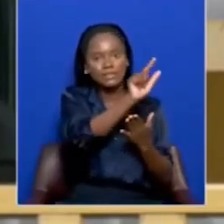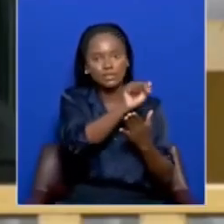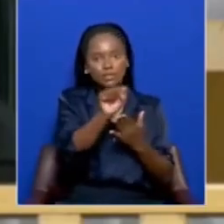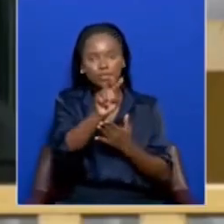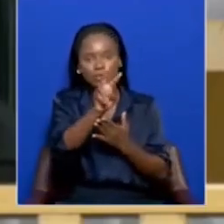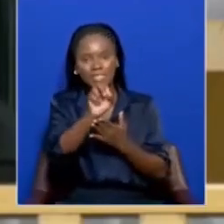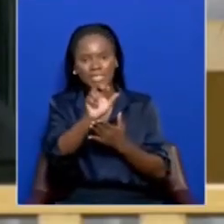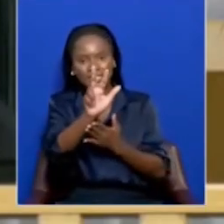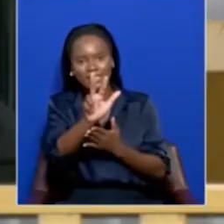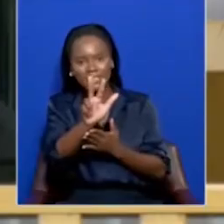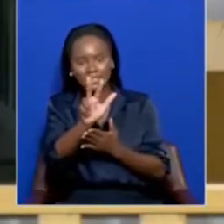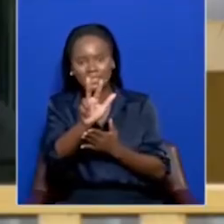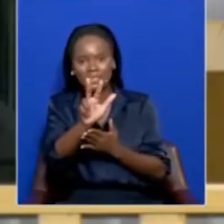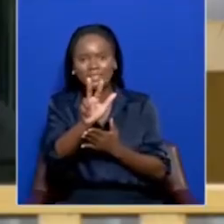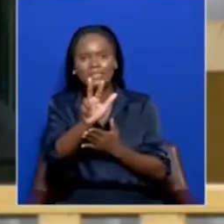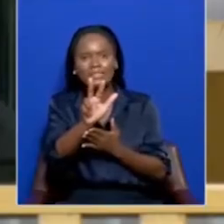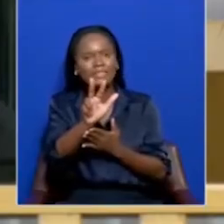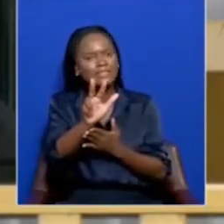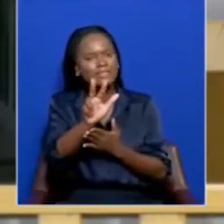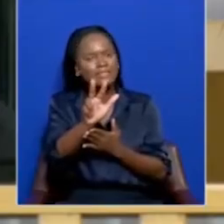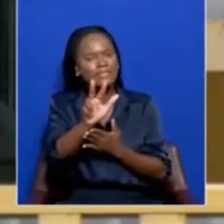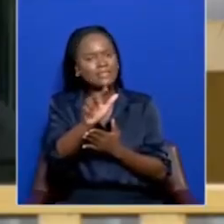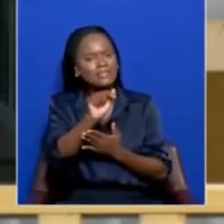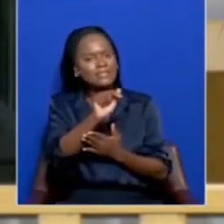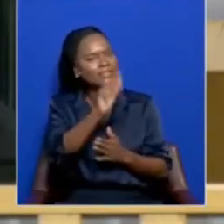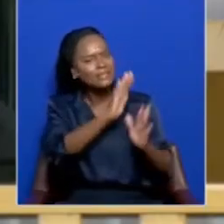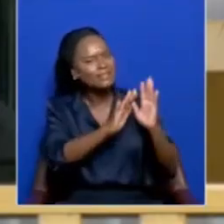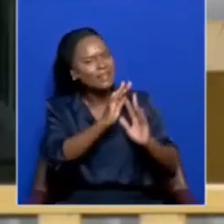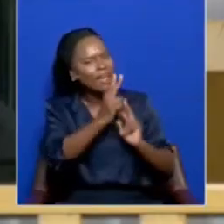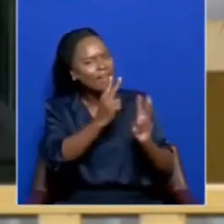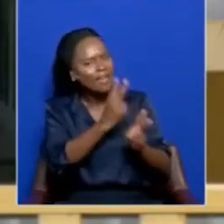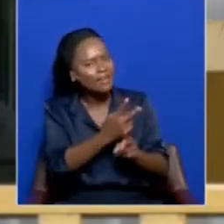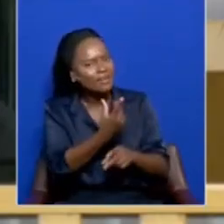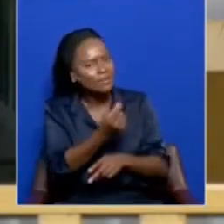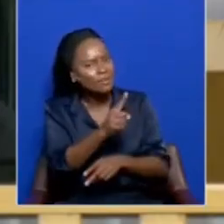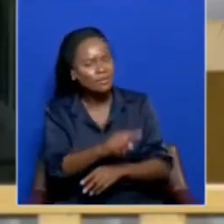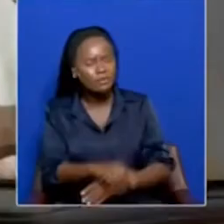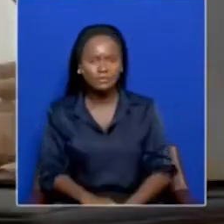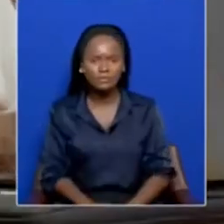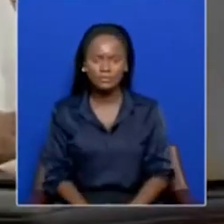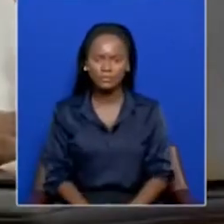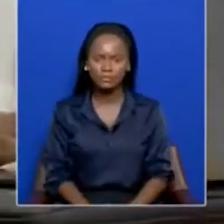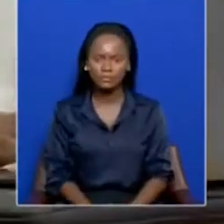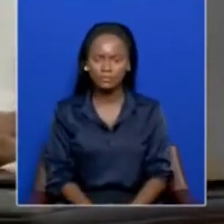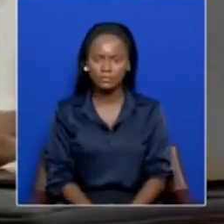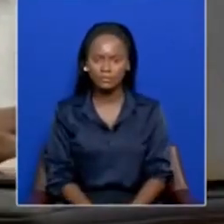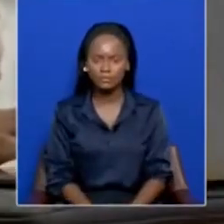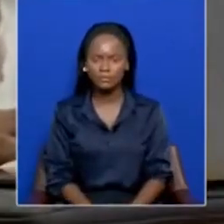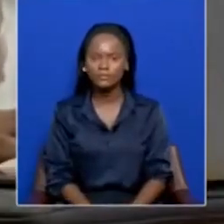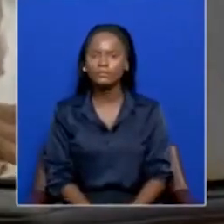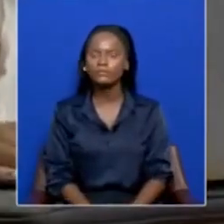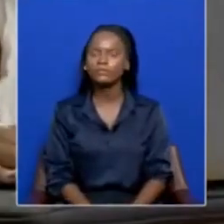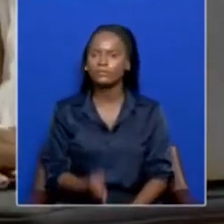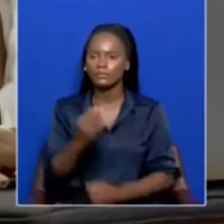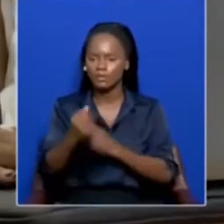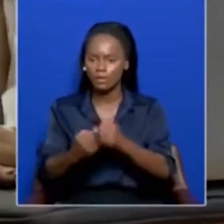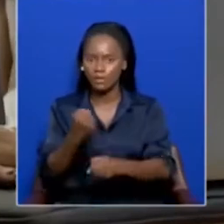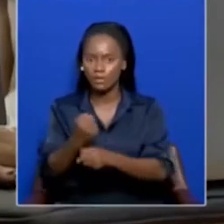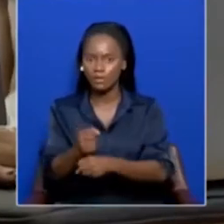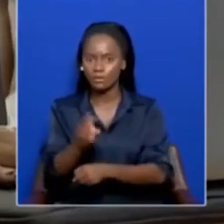projects? In 2017, up